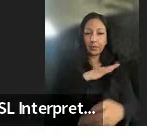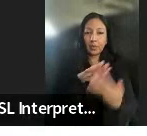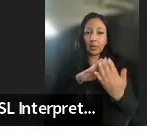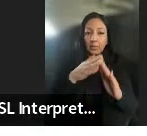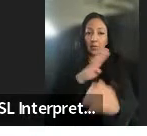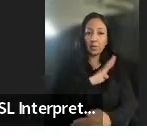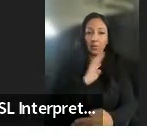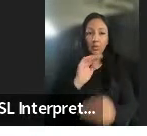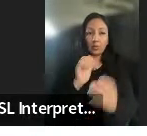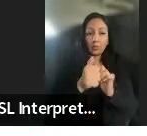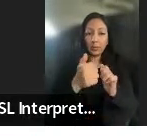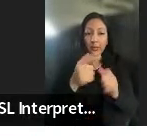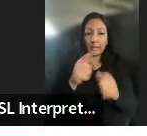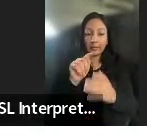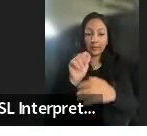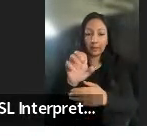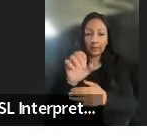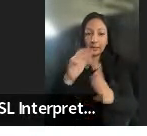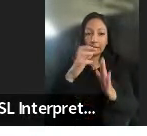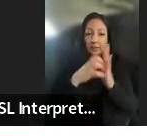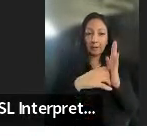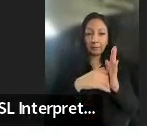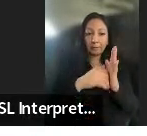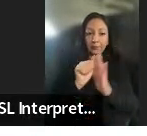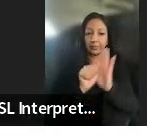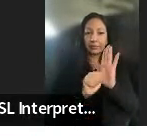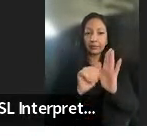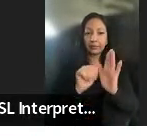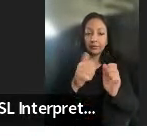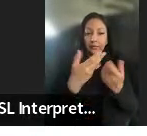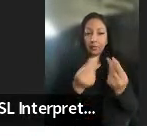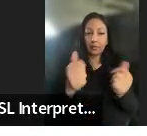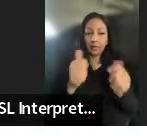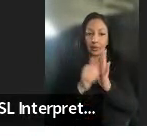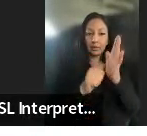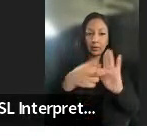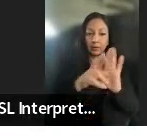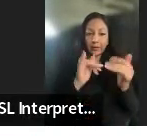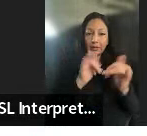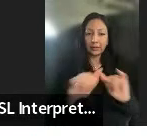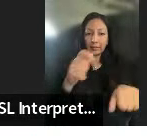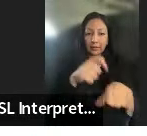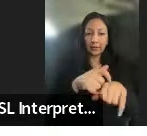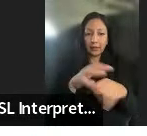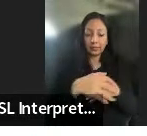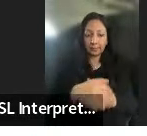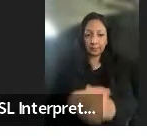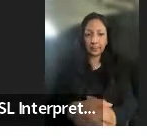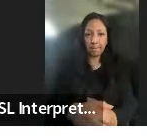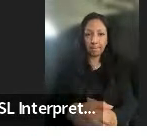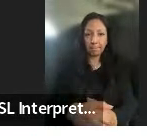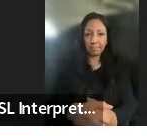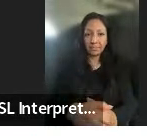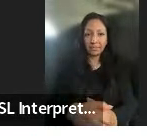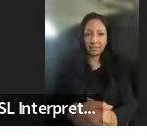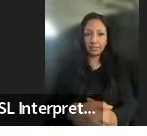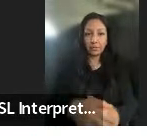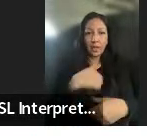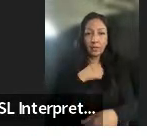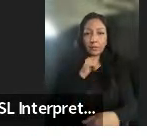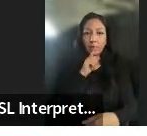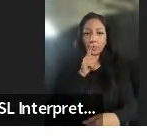text amendment or as several amendments and be reviewed at the same time? The scope is enormous. I'm not sure if